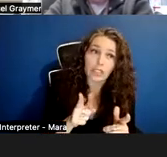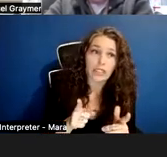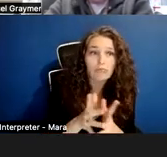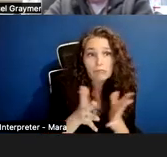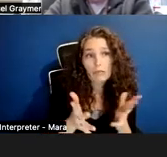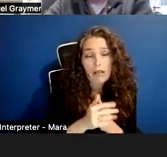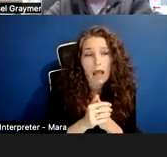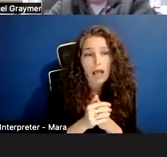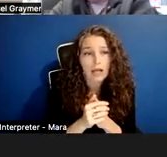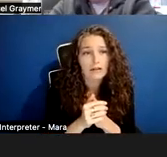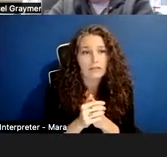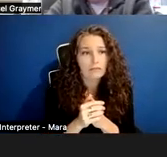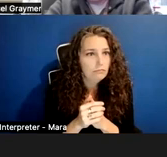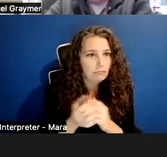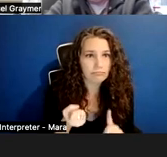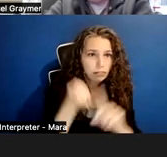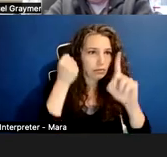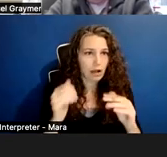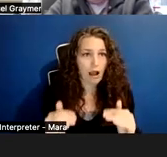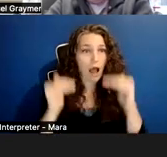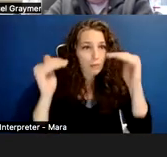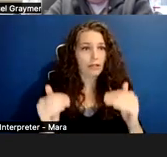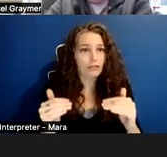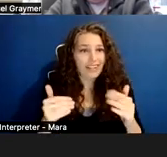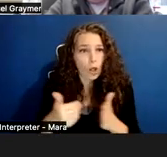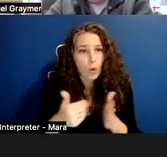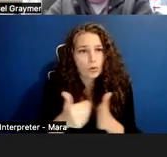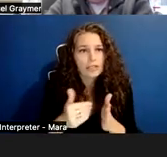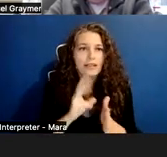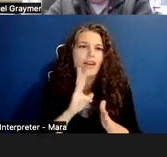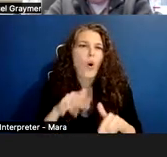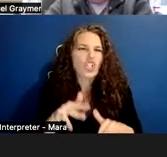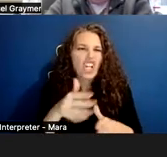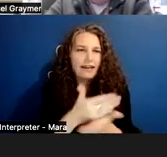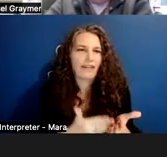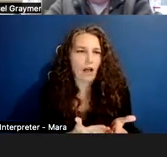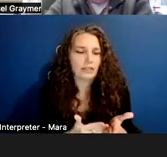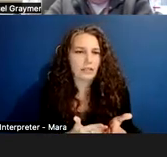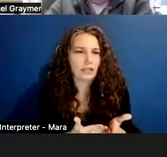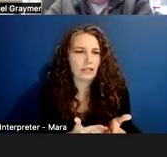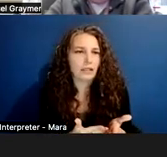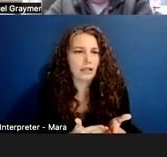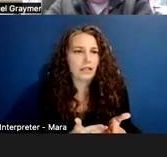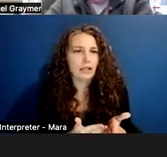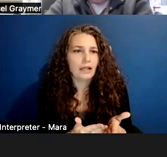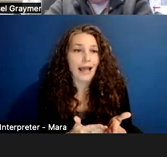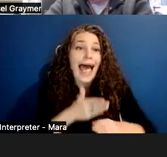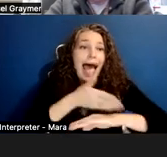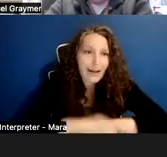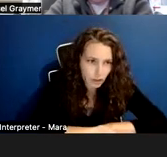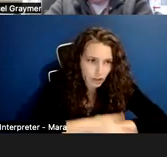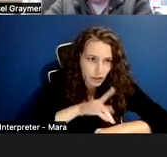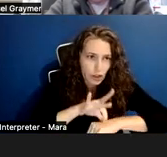fault in the days after the earthquake. But you'll notice that that uplift